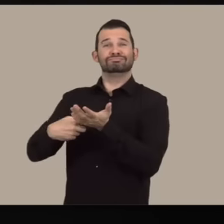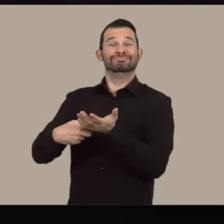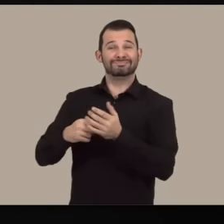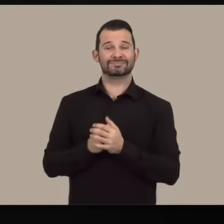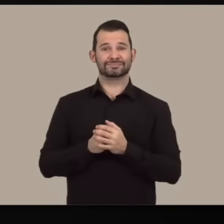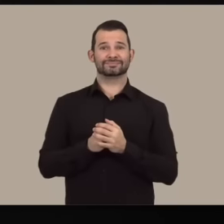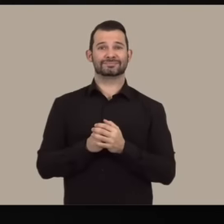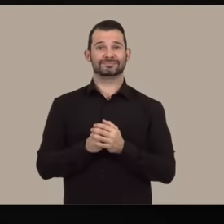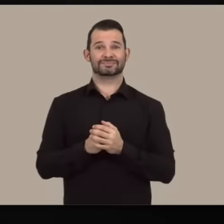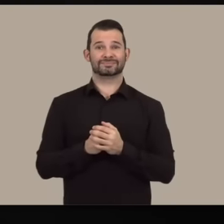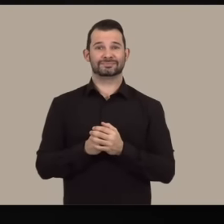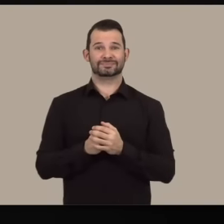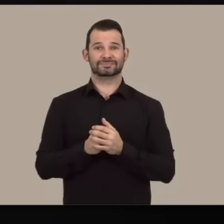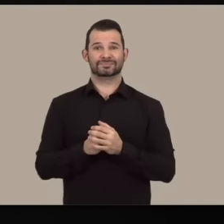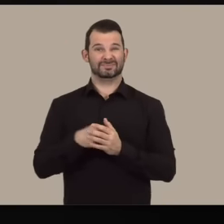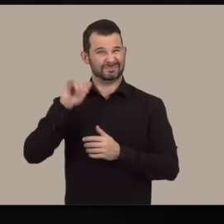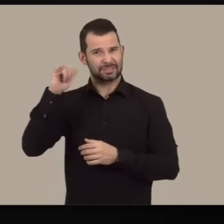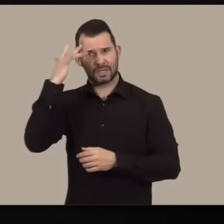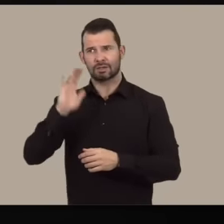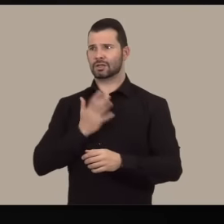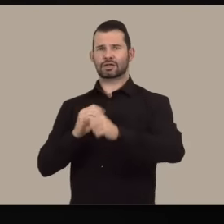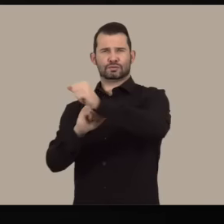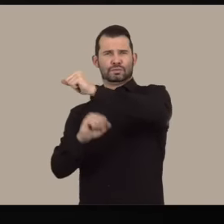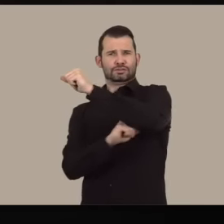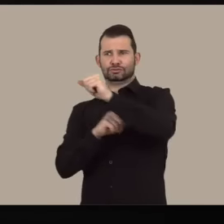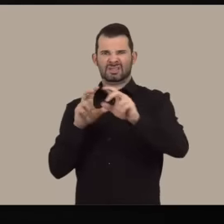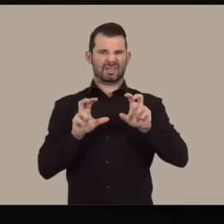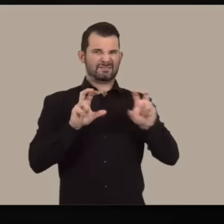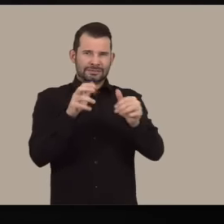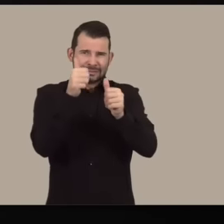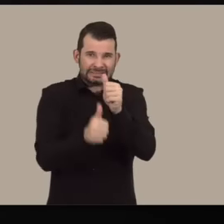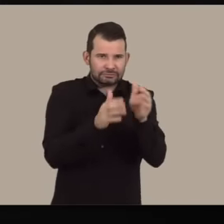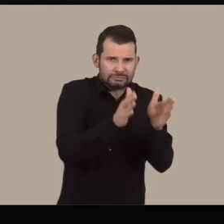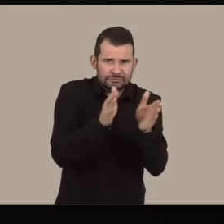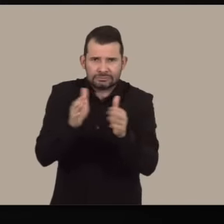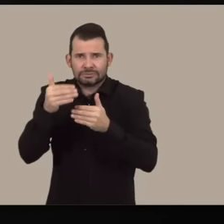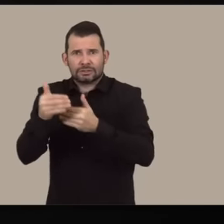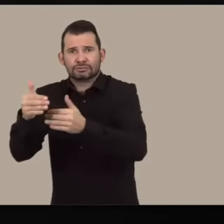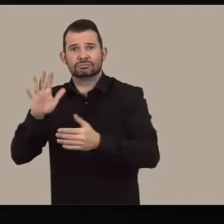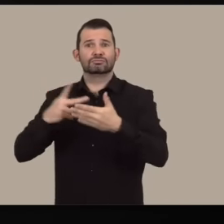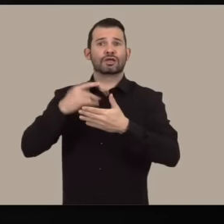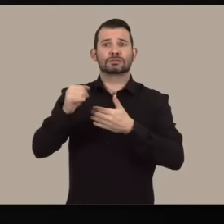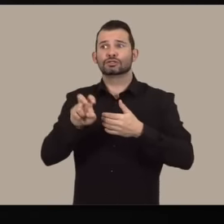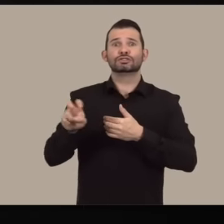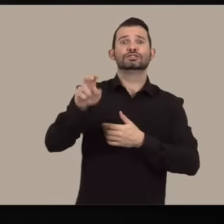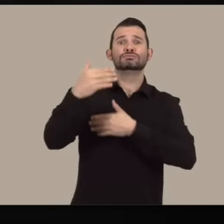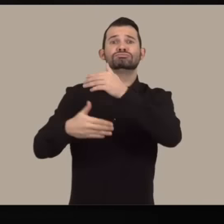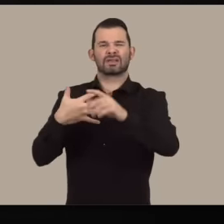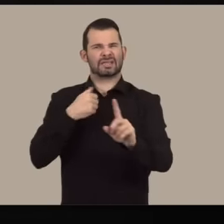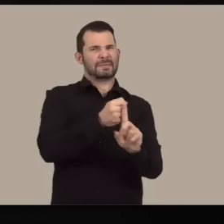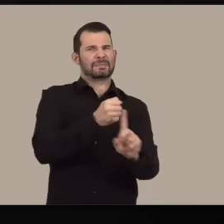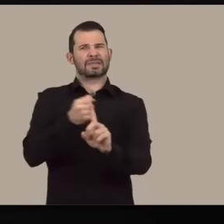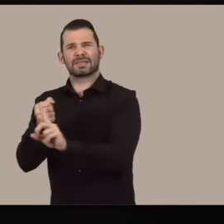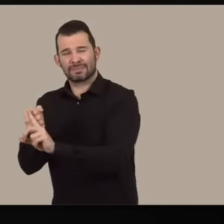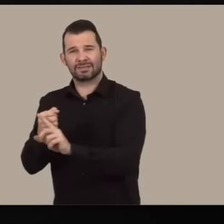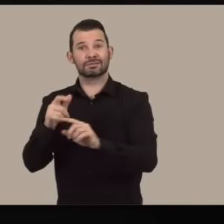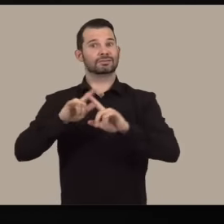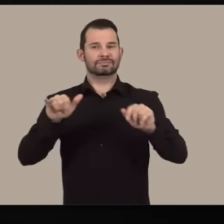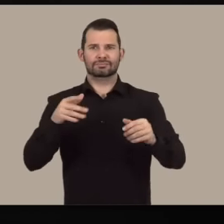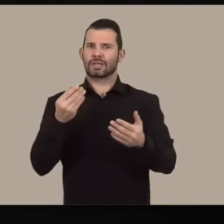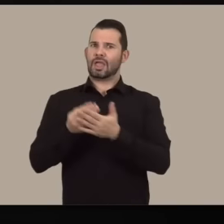that continuum I have spoken about. This is why our structure of investing at each critical stage of a project's